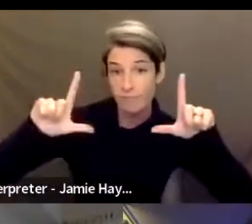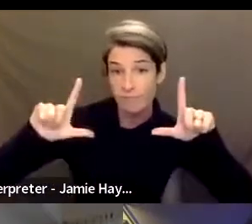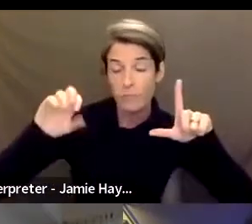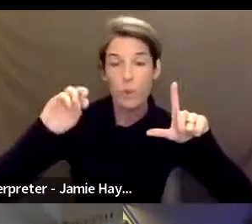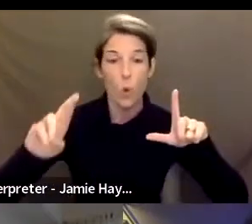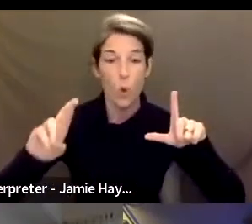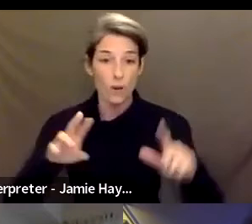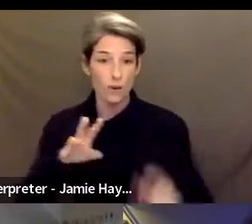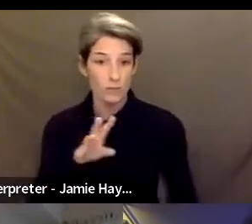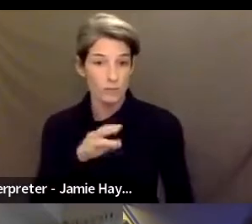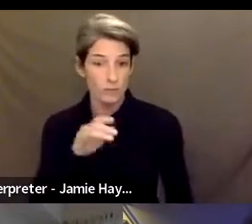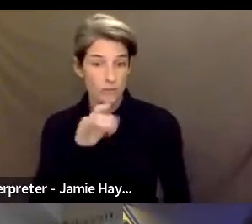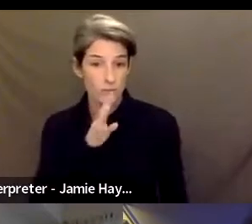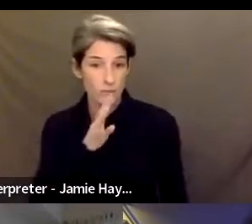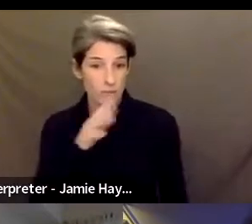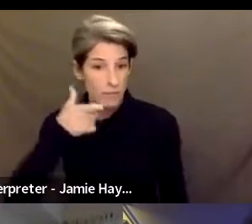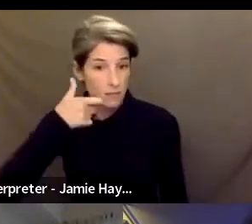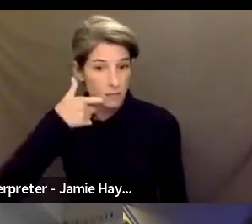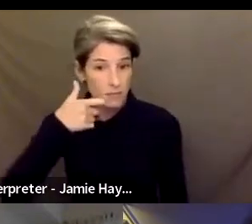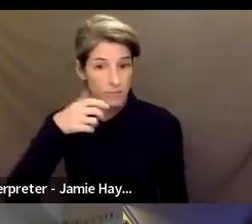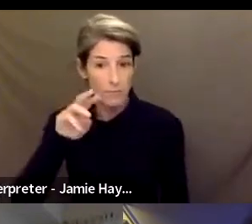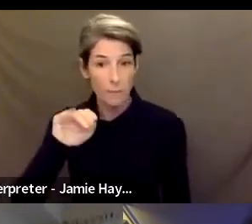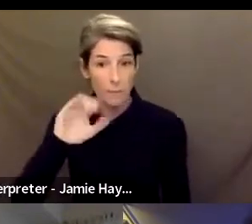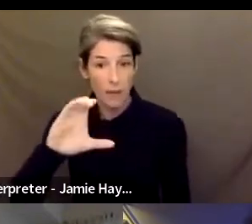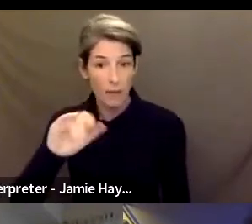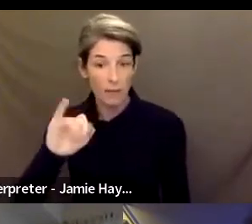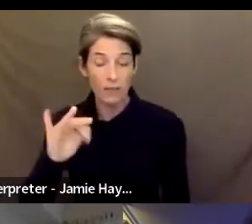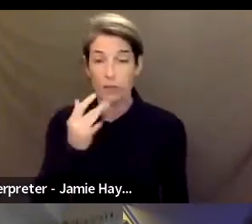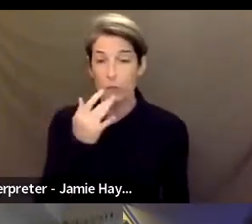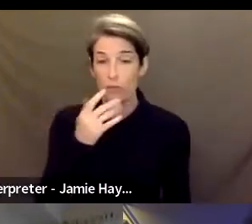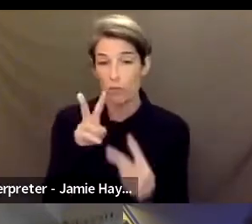and ask your question.